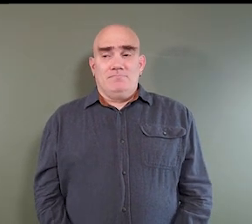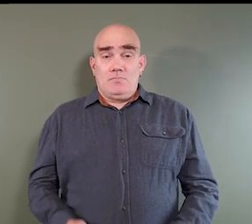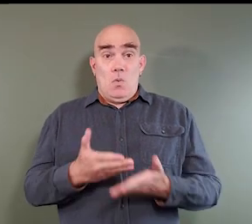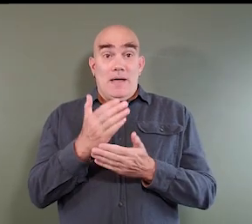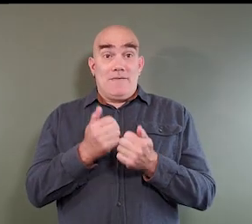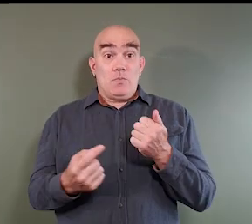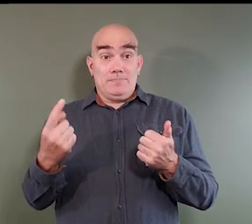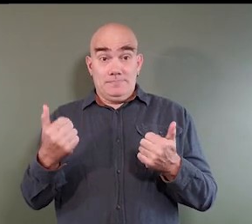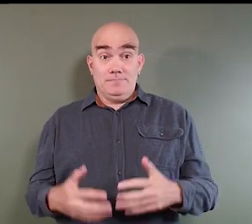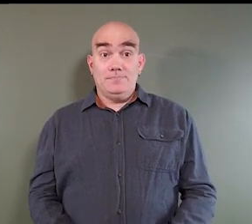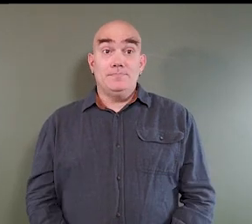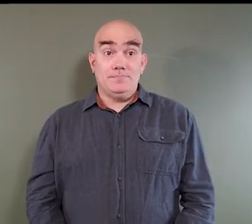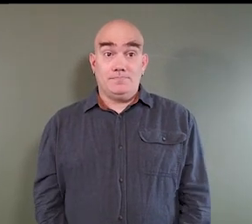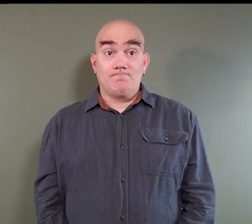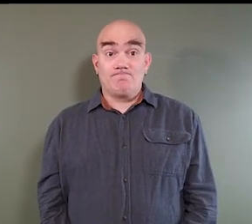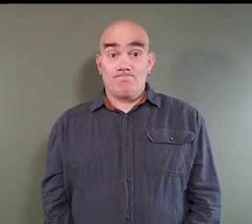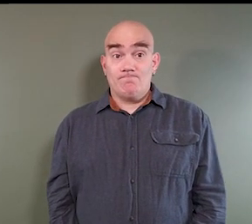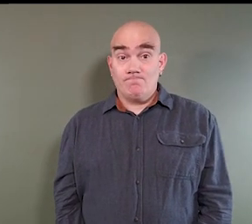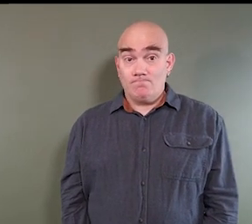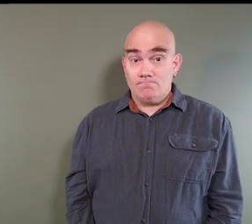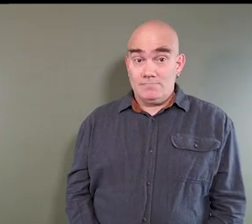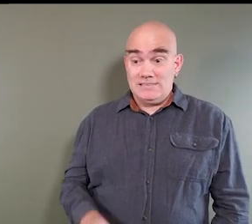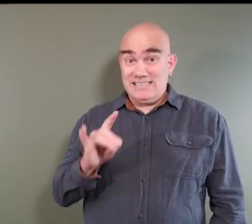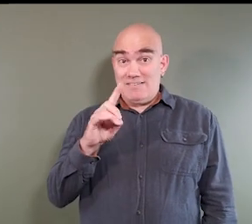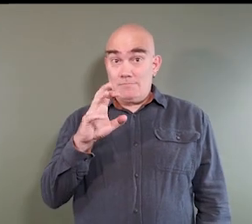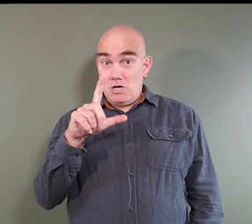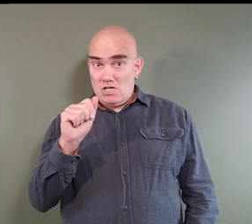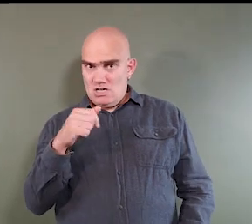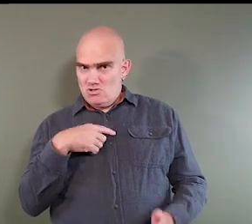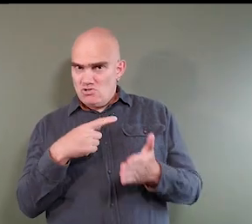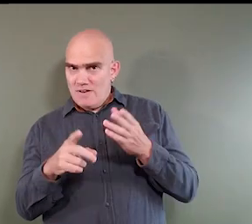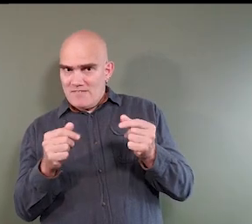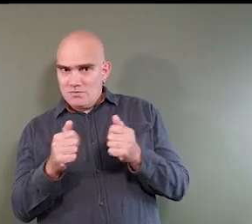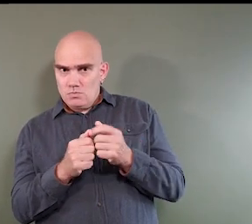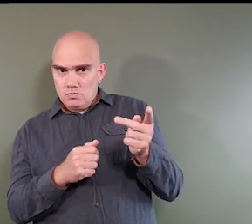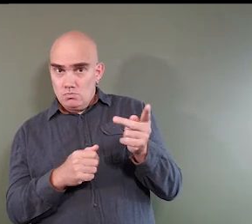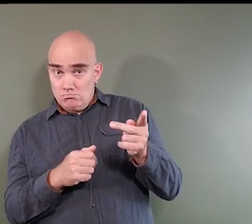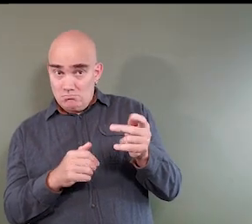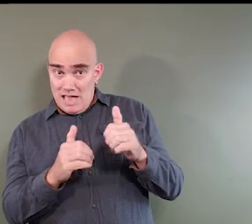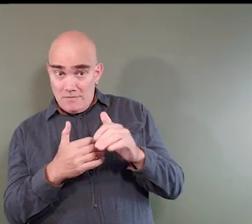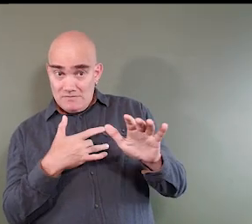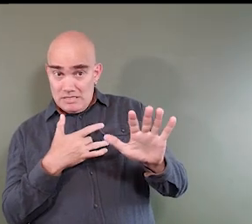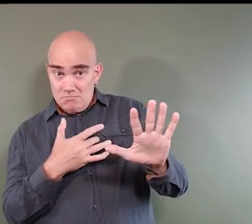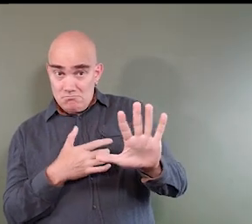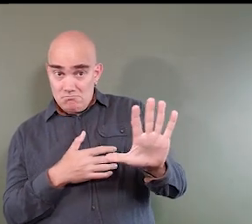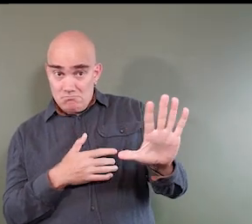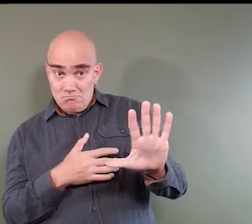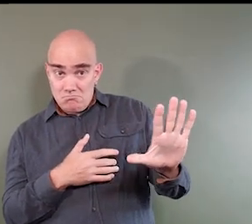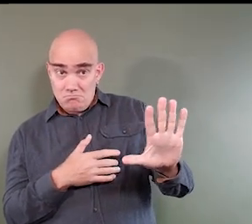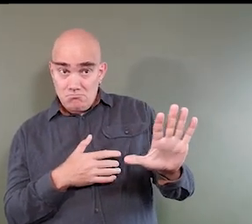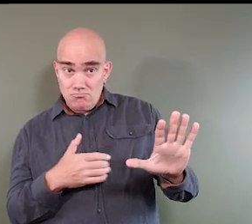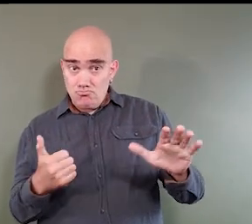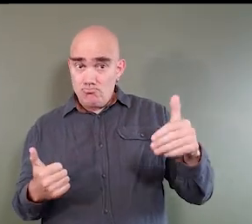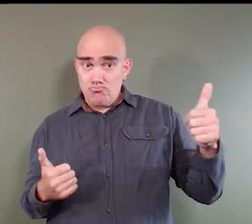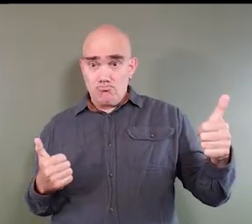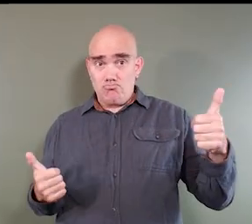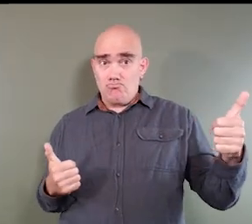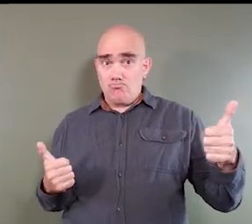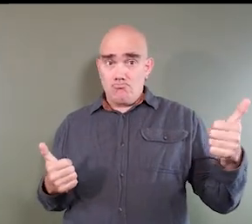All right, everyone. David, Marcela, the quick check-in with you guys. How are you guys feeling?